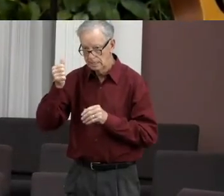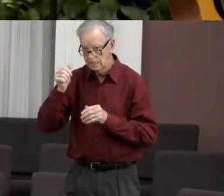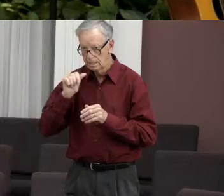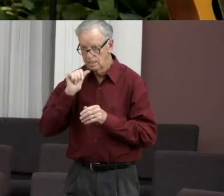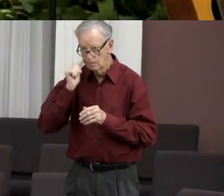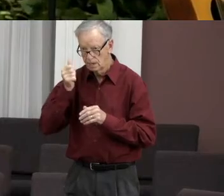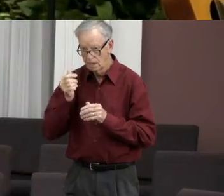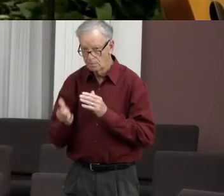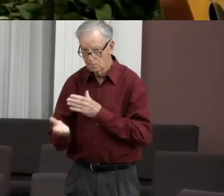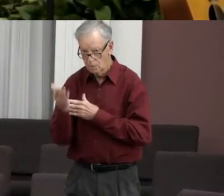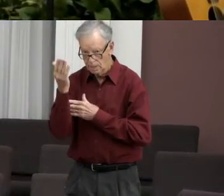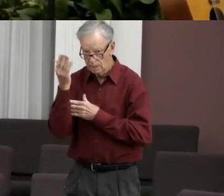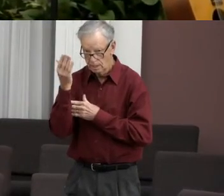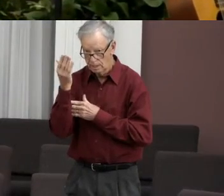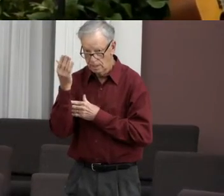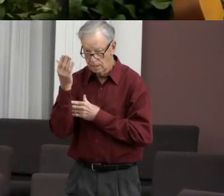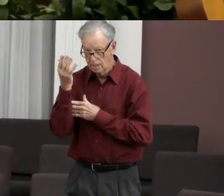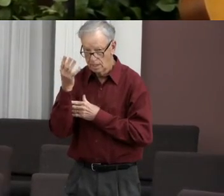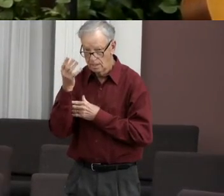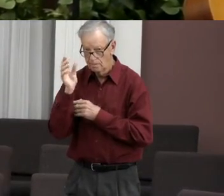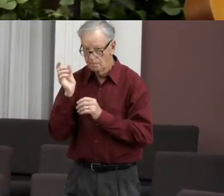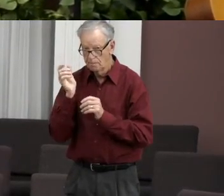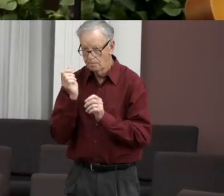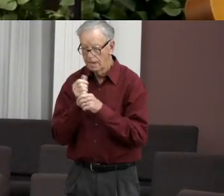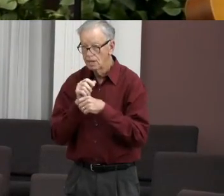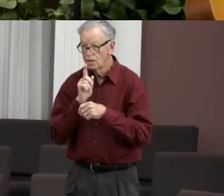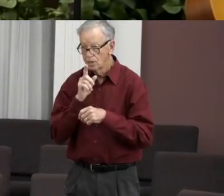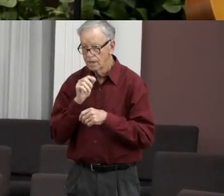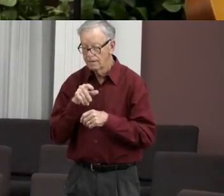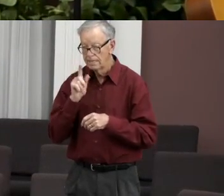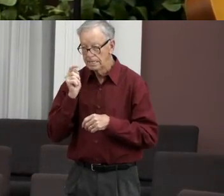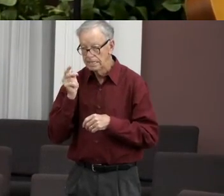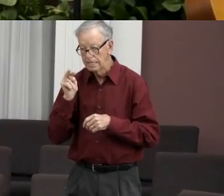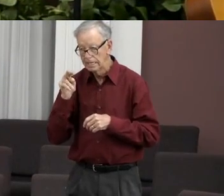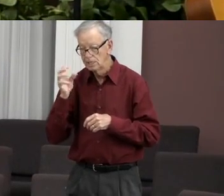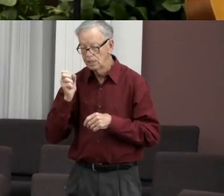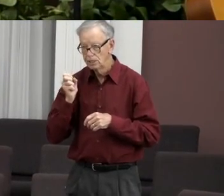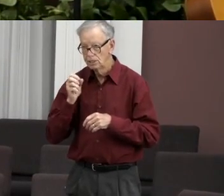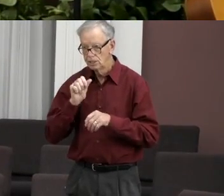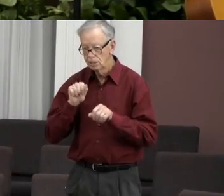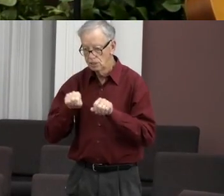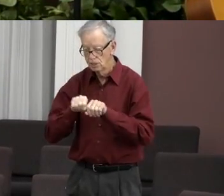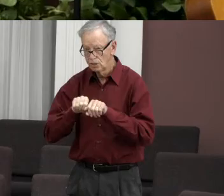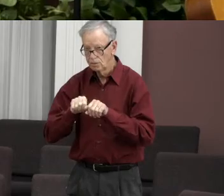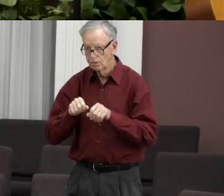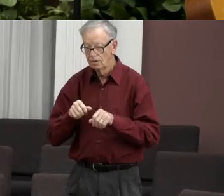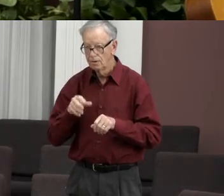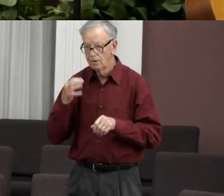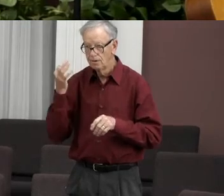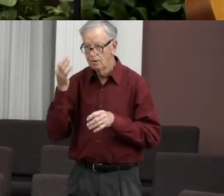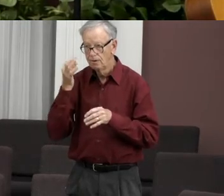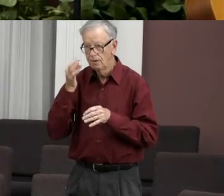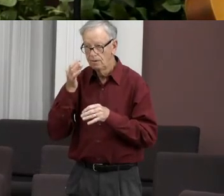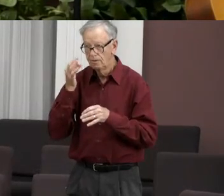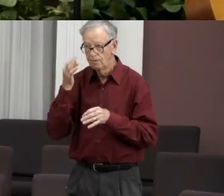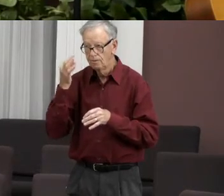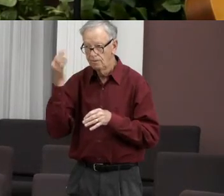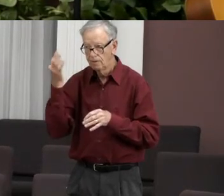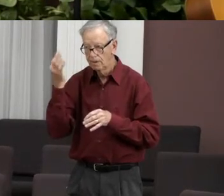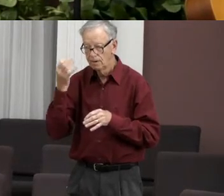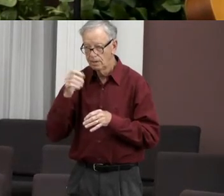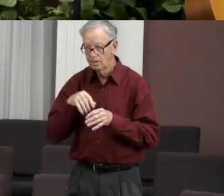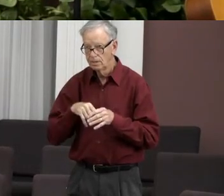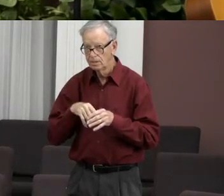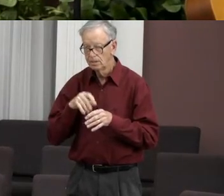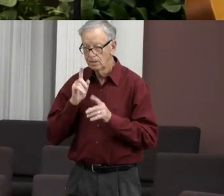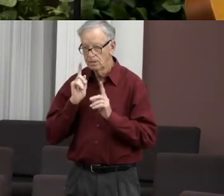tomorrow morning, and make sure they have some tennis shoes, because Friday we're doing a ropes course and they need tennis shoes for